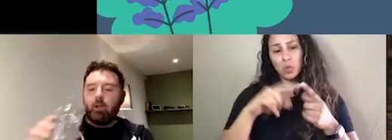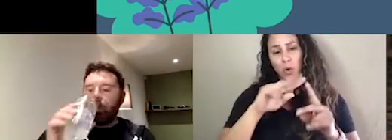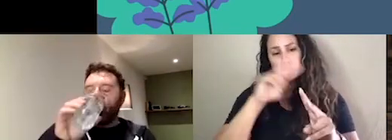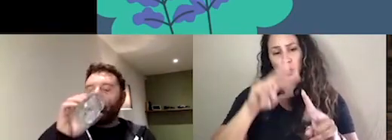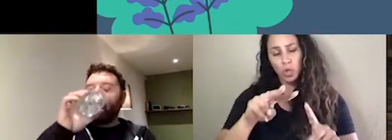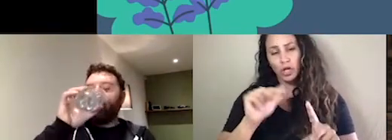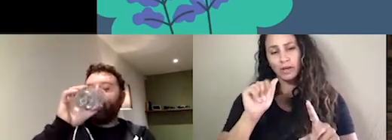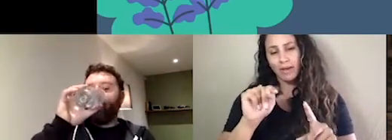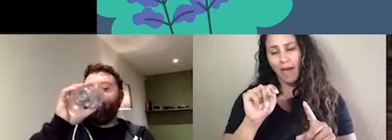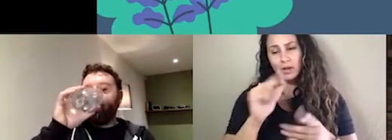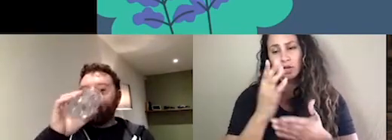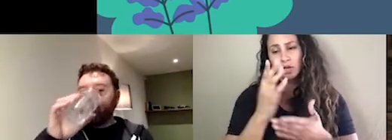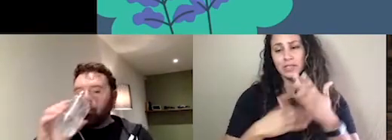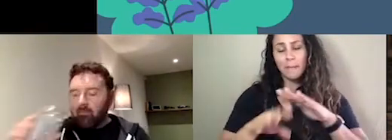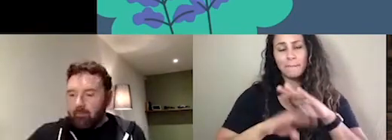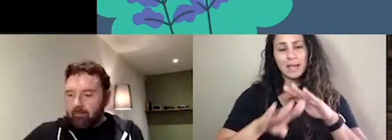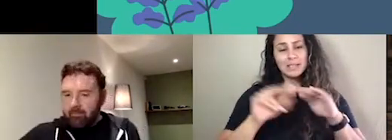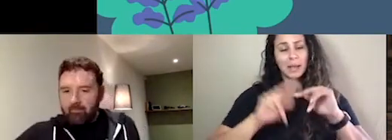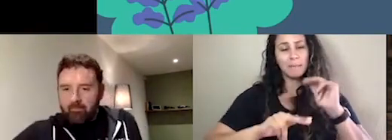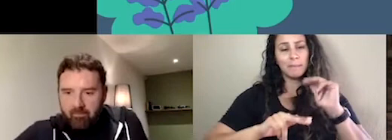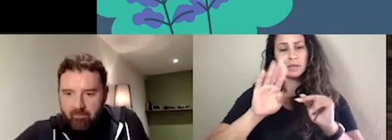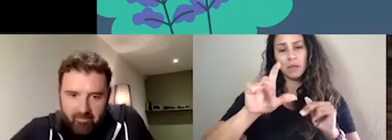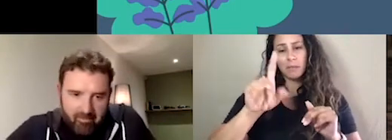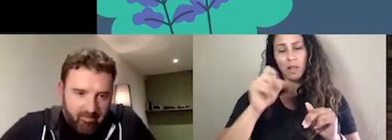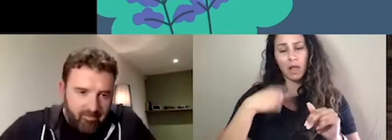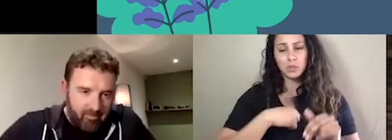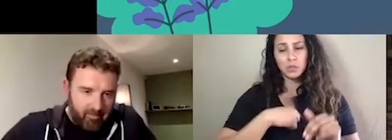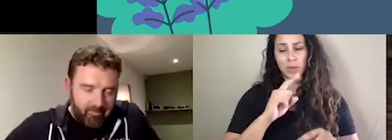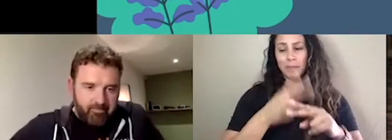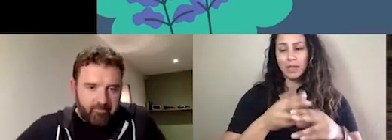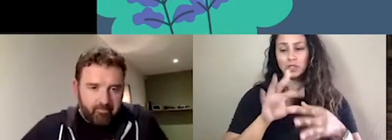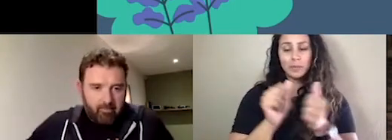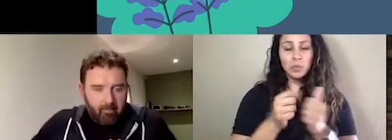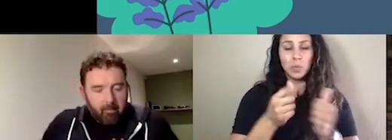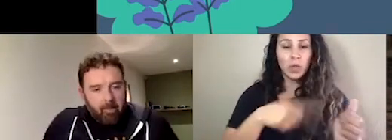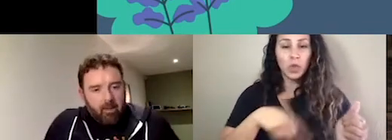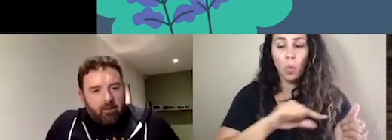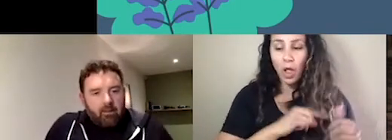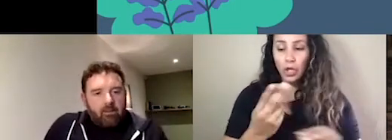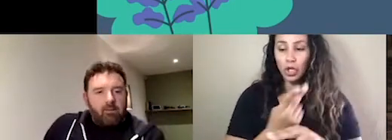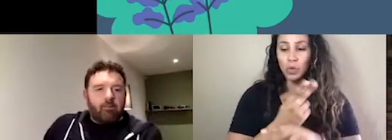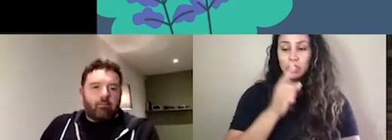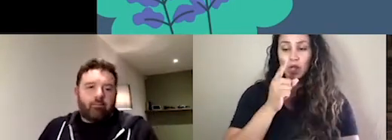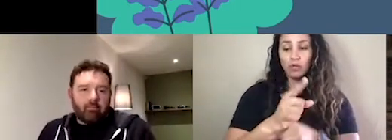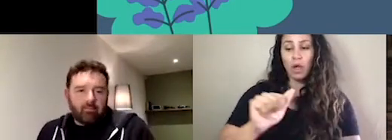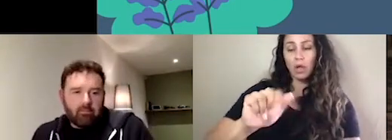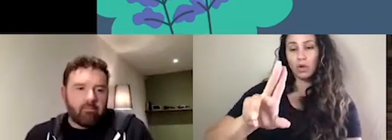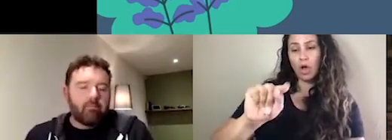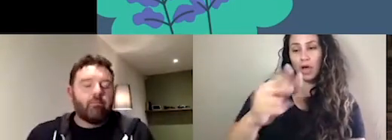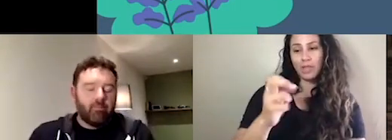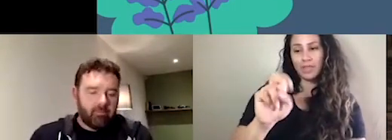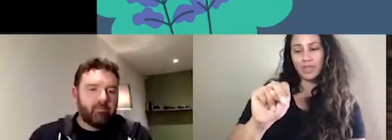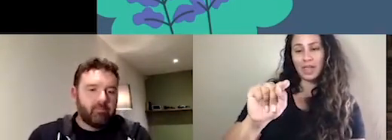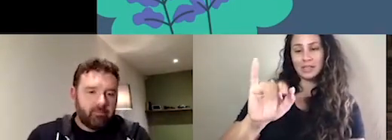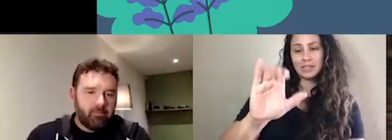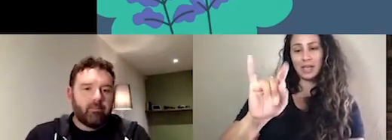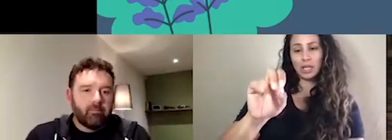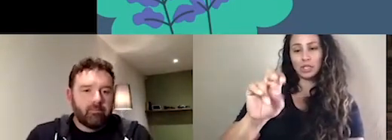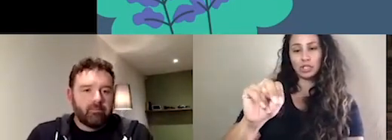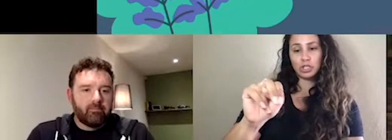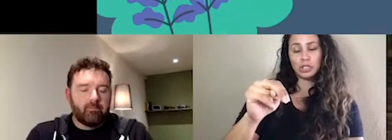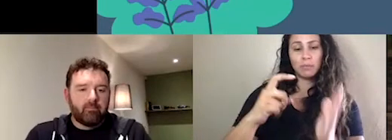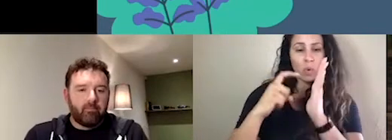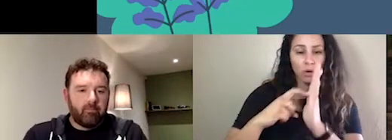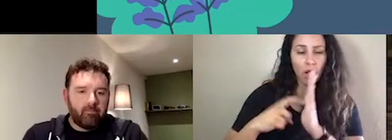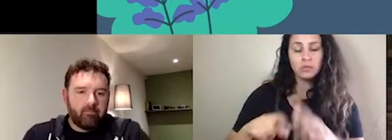are some basic building blocks, like we mentioned, in terms of quality. You want to make sure you're using the right authentication protocols. You want to make sure